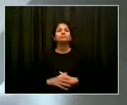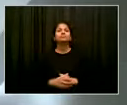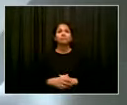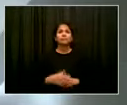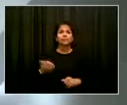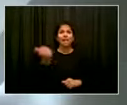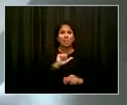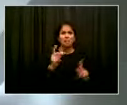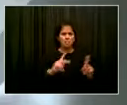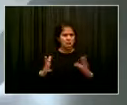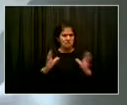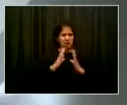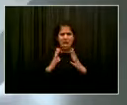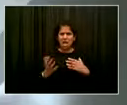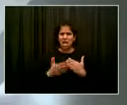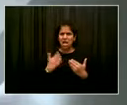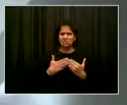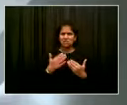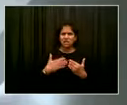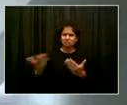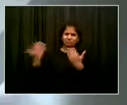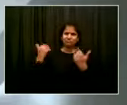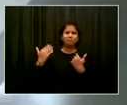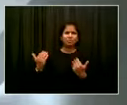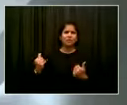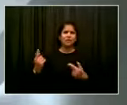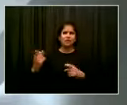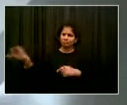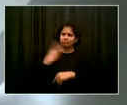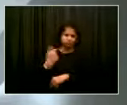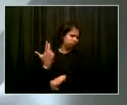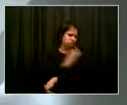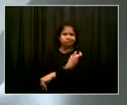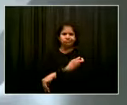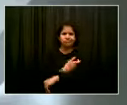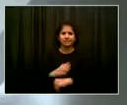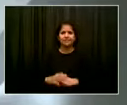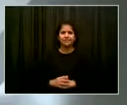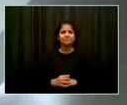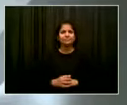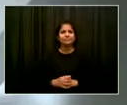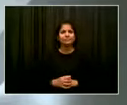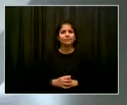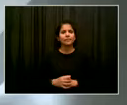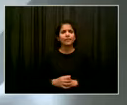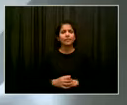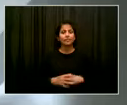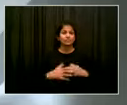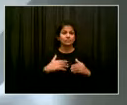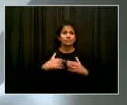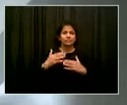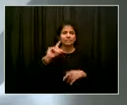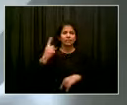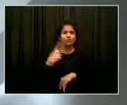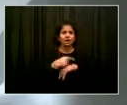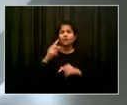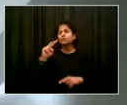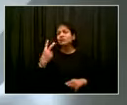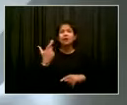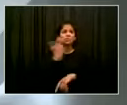nyc.gov/home-vaccine. And regardless of whether you've gotten your first dose elsewhere, through the city, through your doctor, if this is your